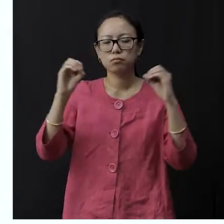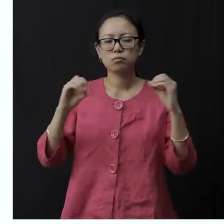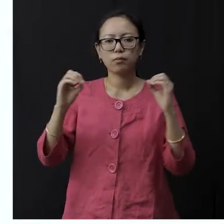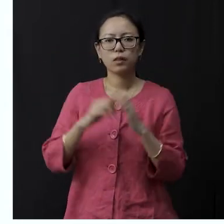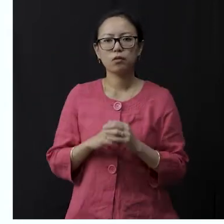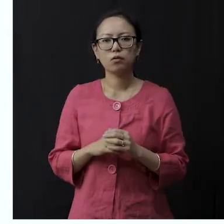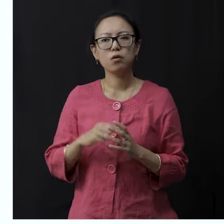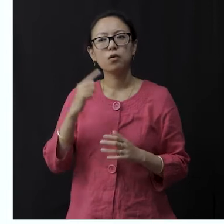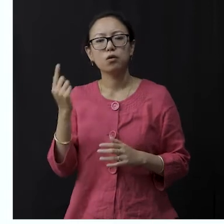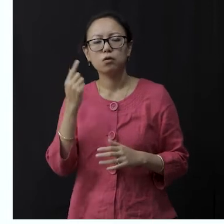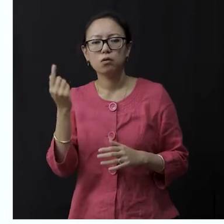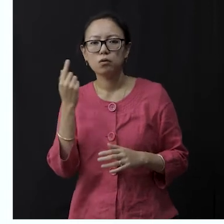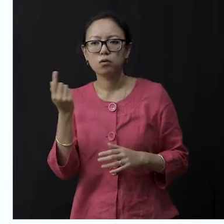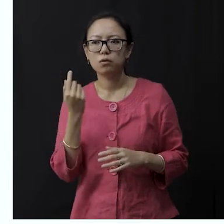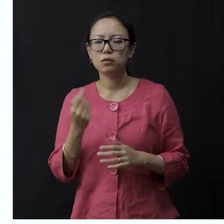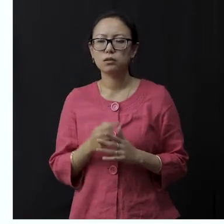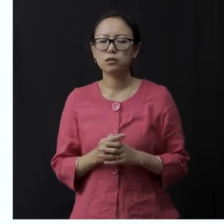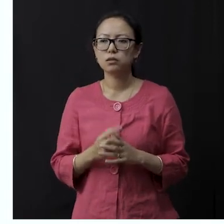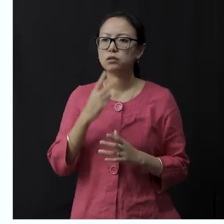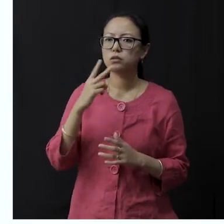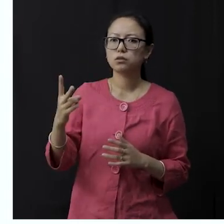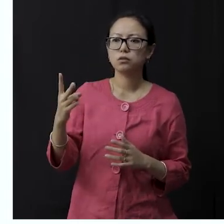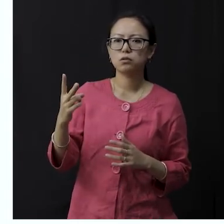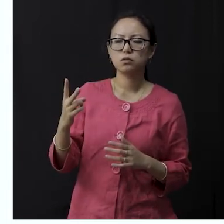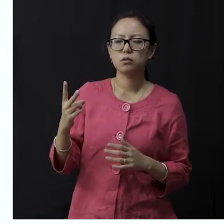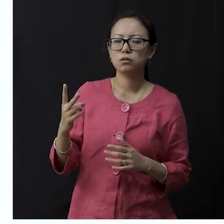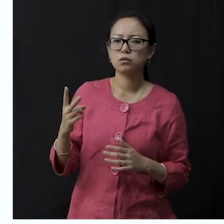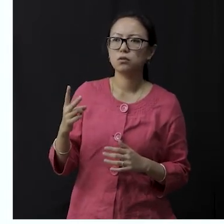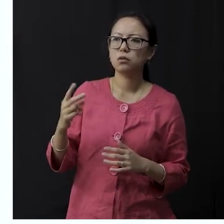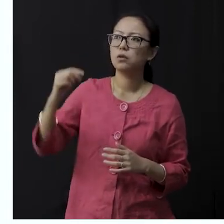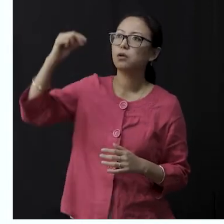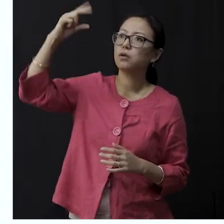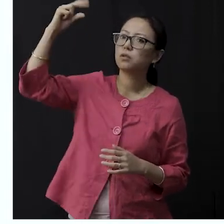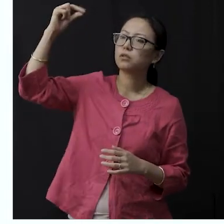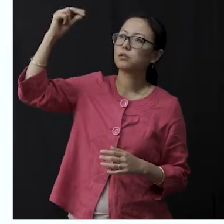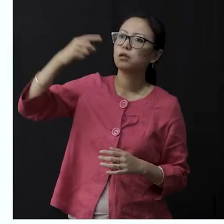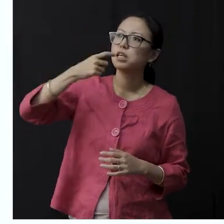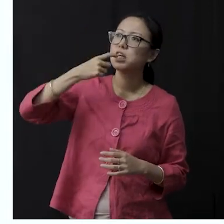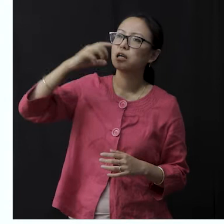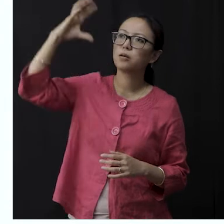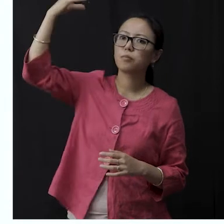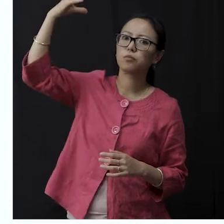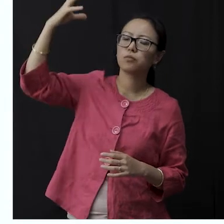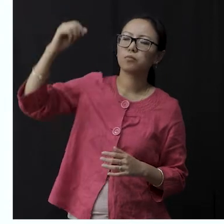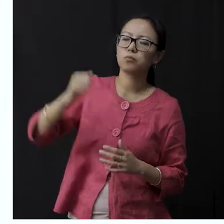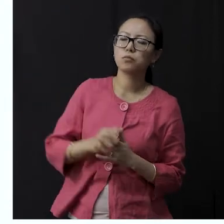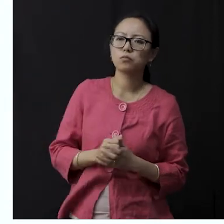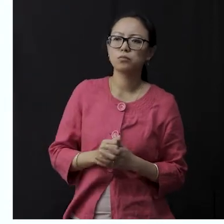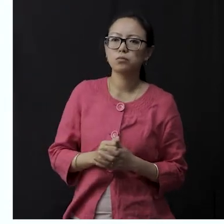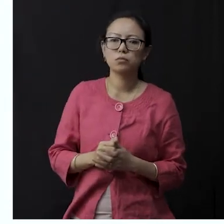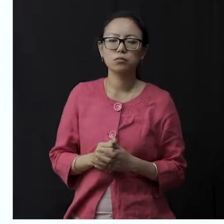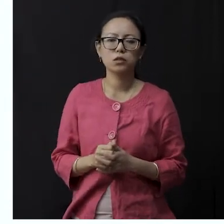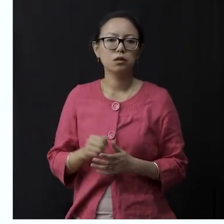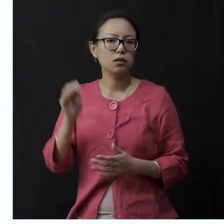sound of the cricket, and the streams. He can see the stars, the moons, the dark, but he did not find